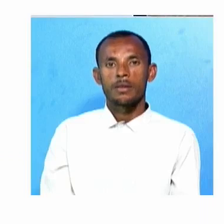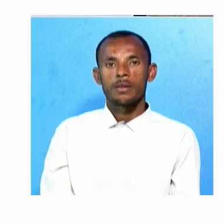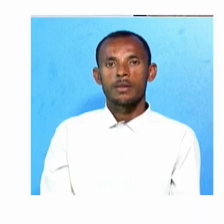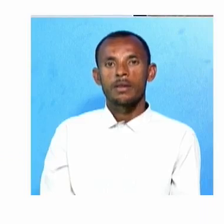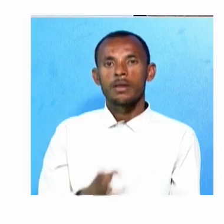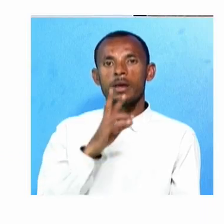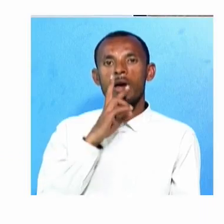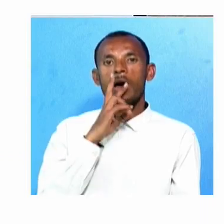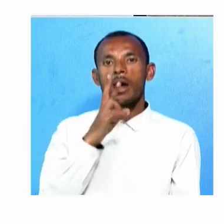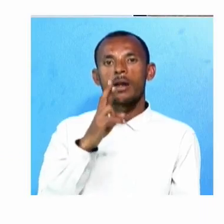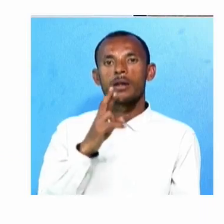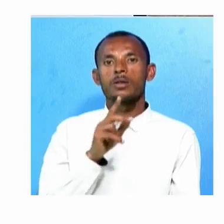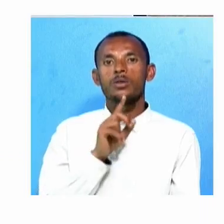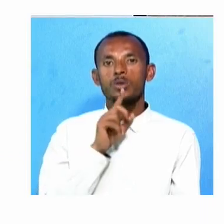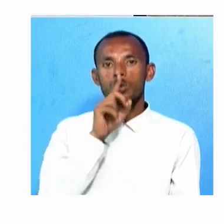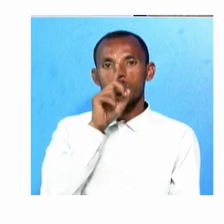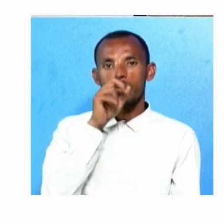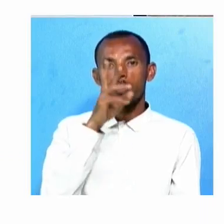are true or false.